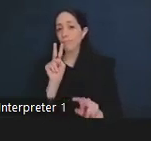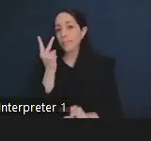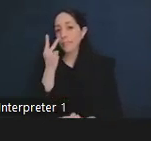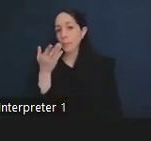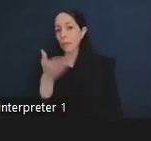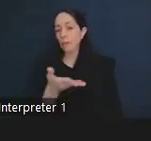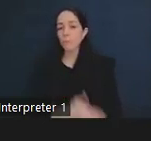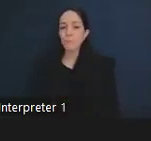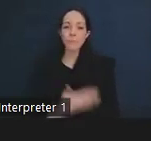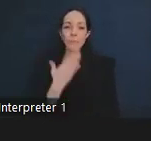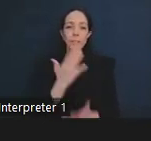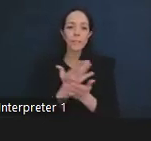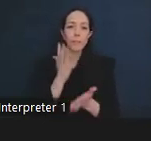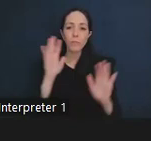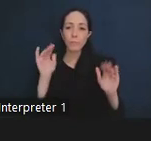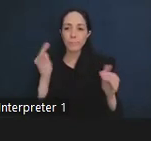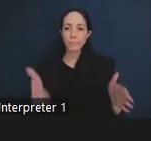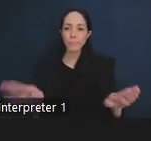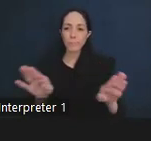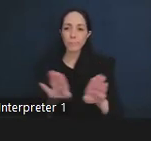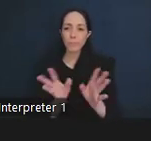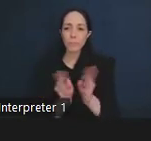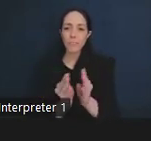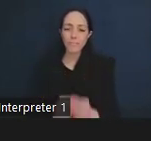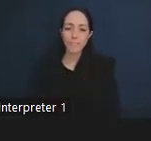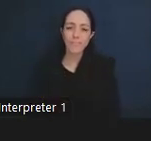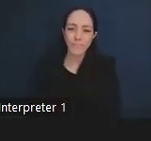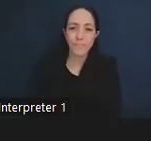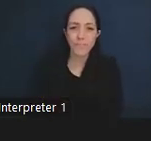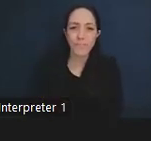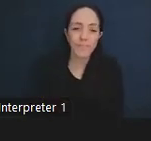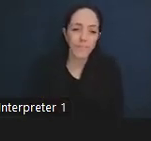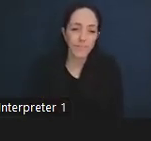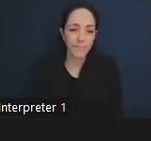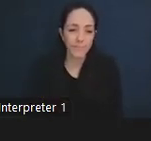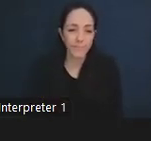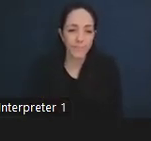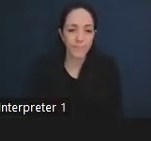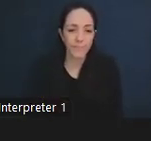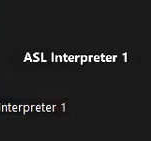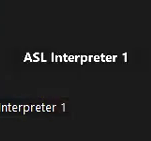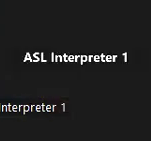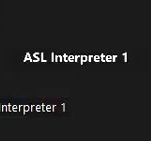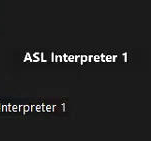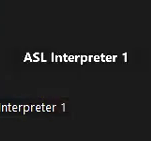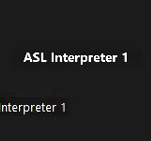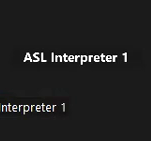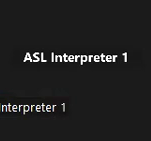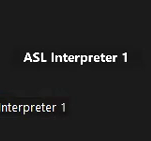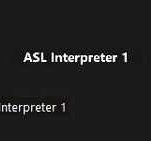then. Thanks so much, everybody. Thank you. Thank you. Thank you. Thank you.